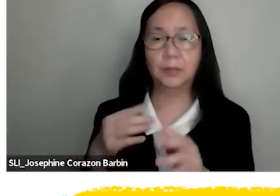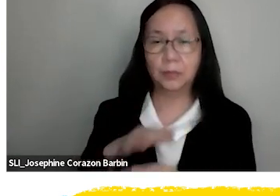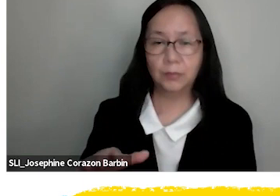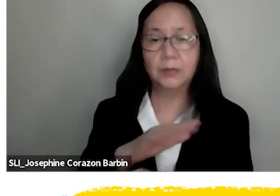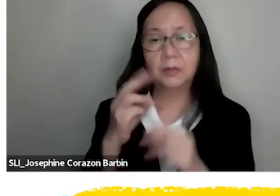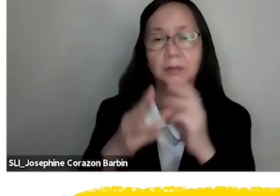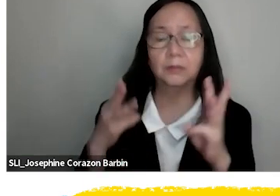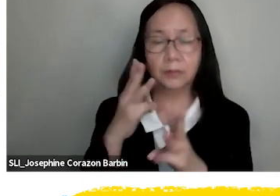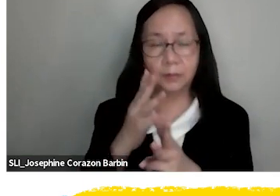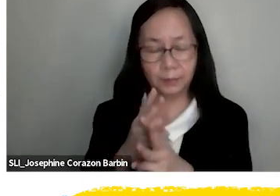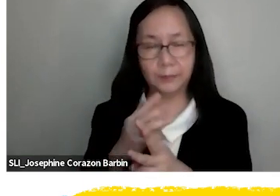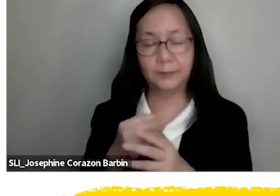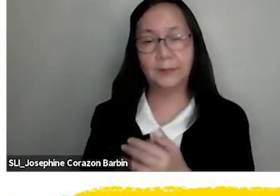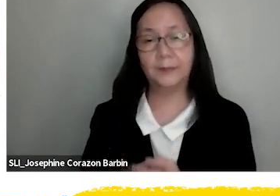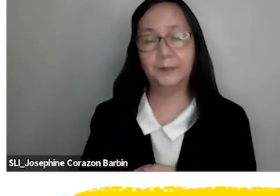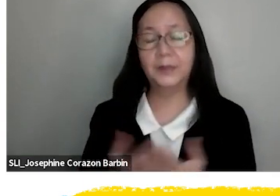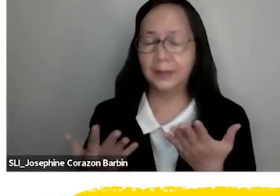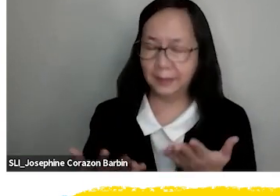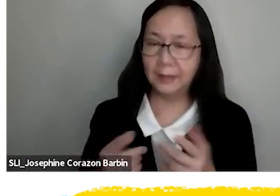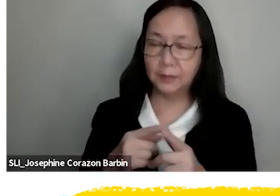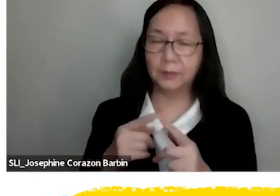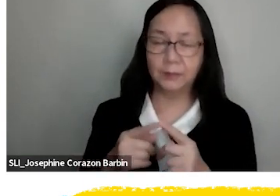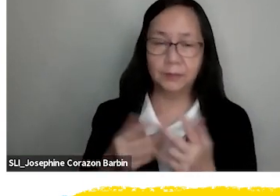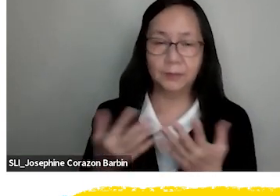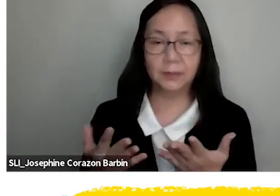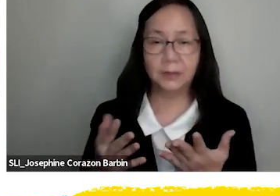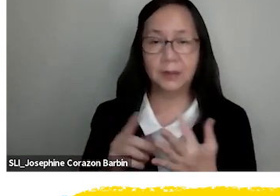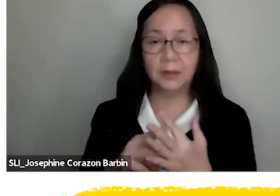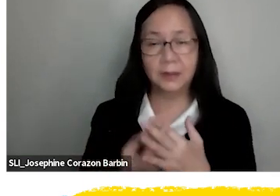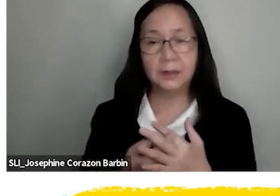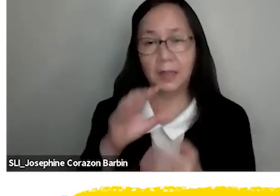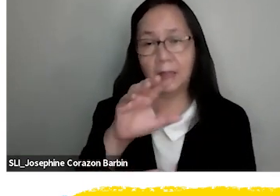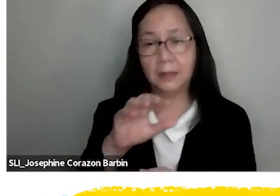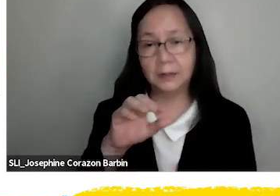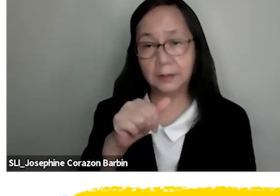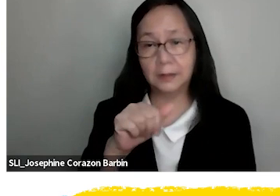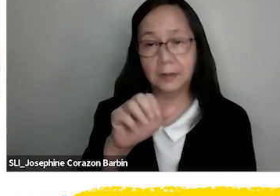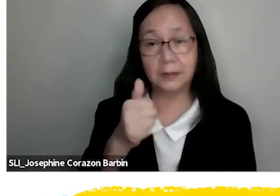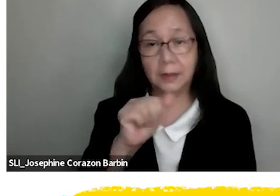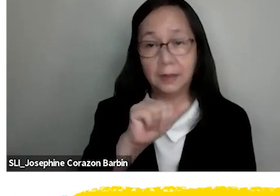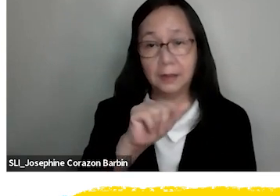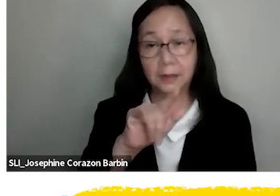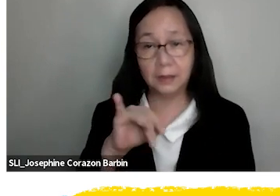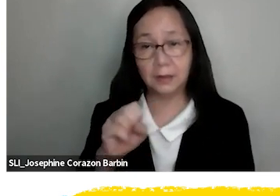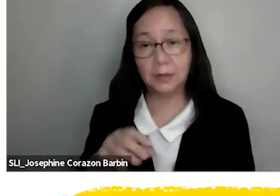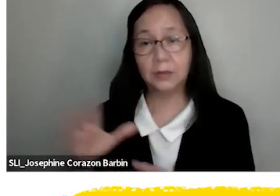all over the world. And then we encourage all the 10 ASEAN countries to take it back,